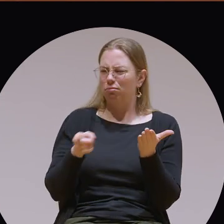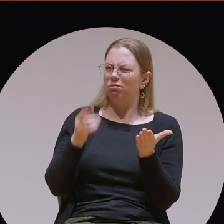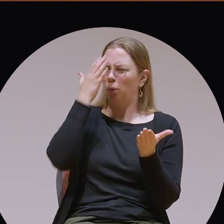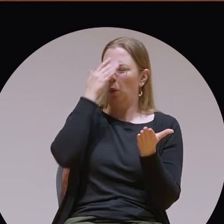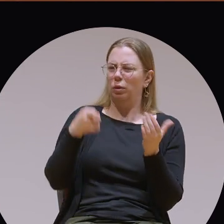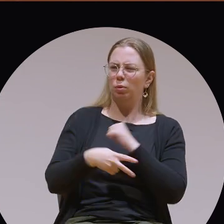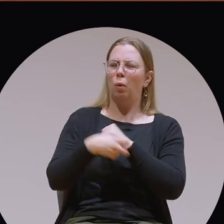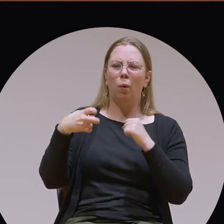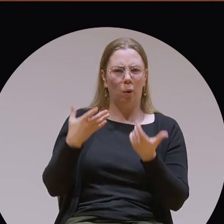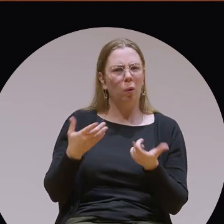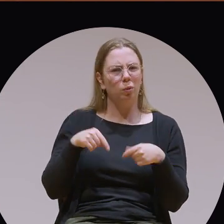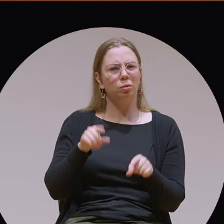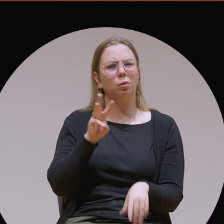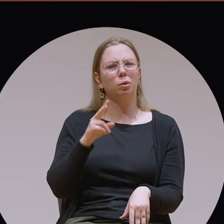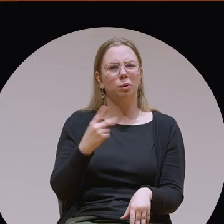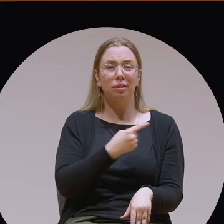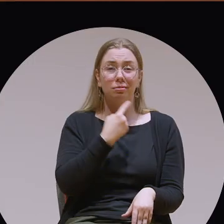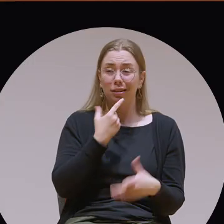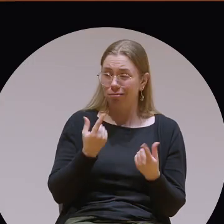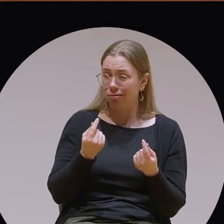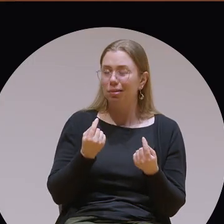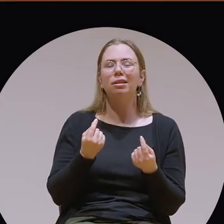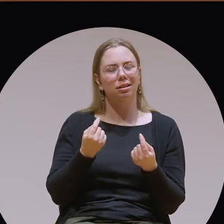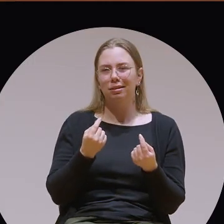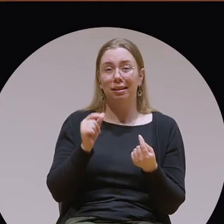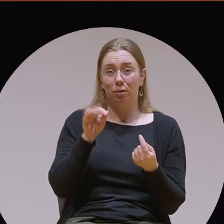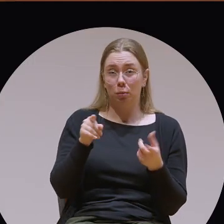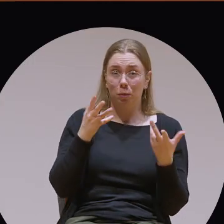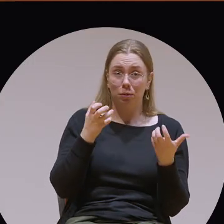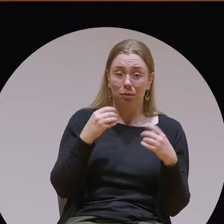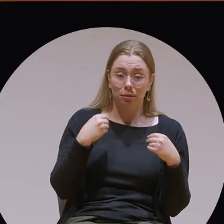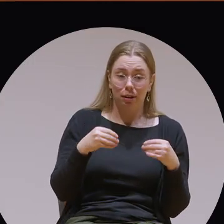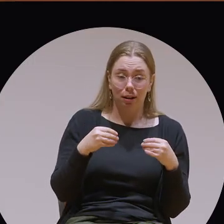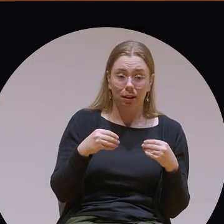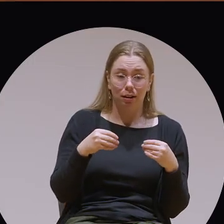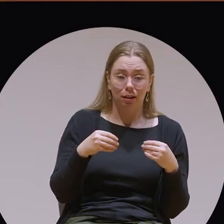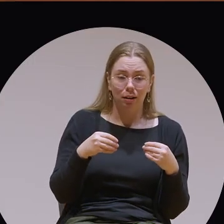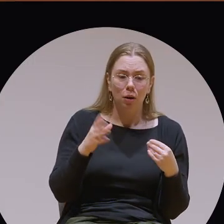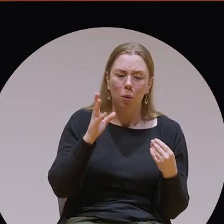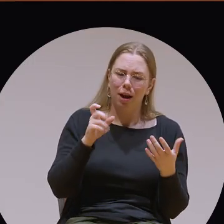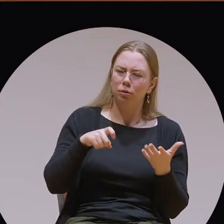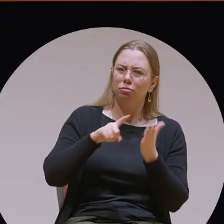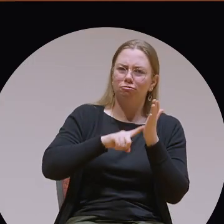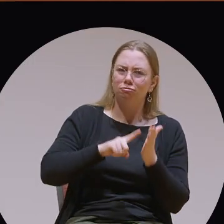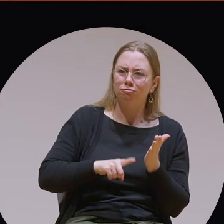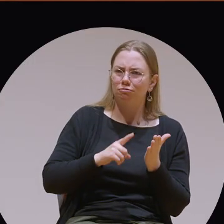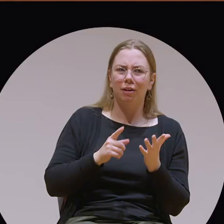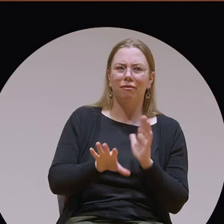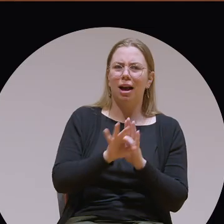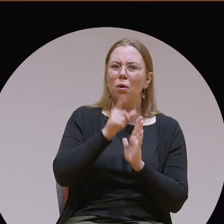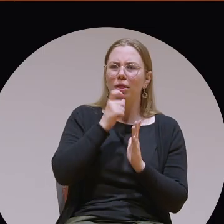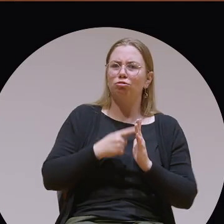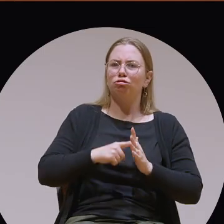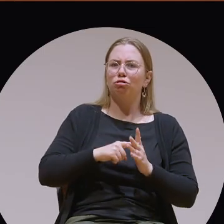returned, was to say to the families who were then selling them, what can you tell me about the original collector, so that we can return the history of the